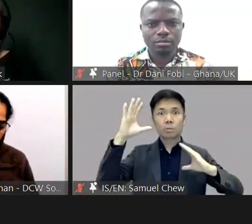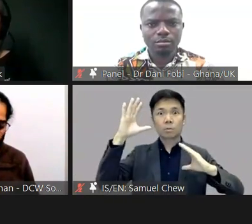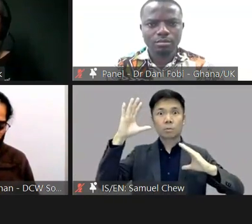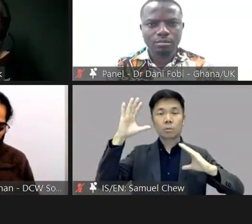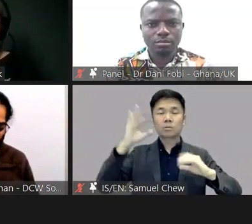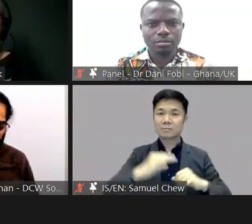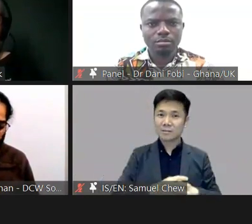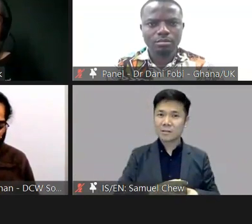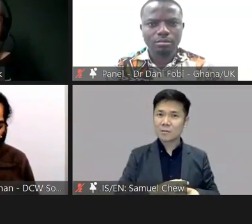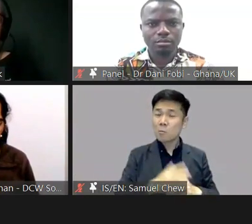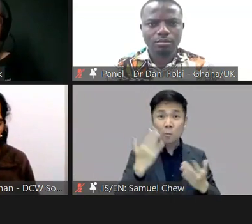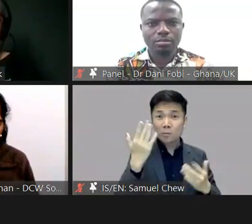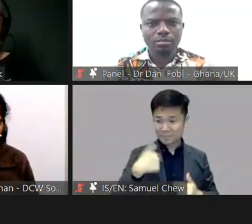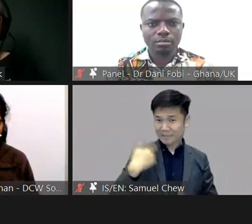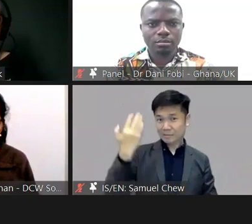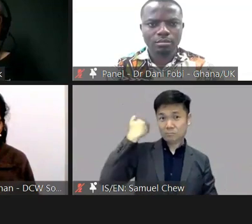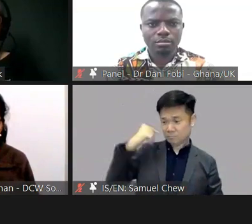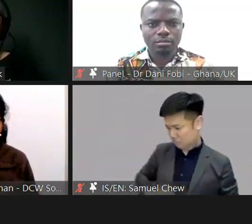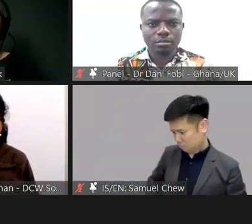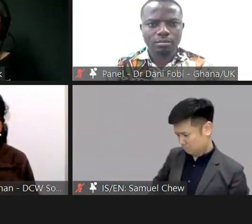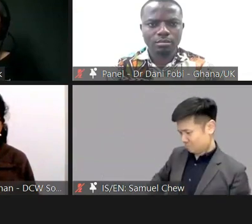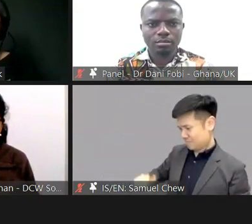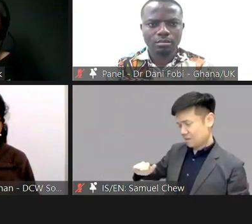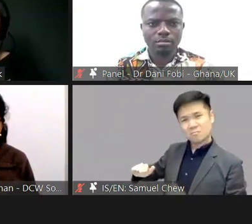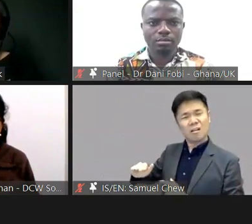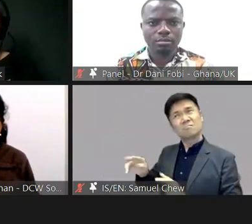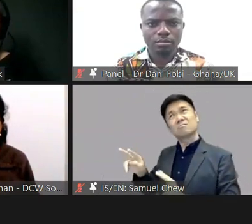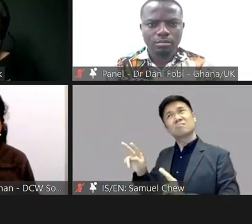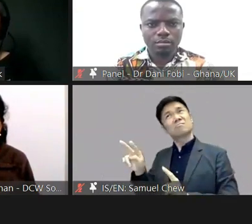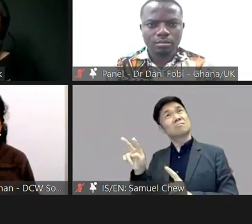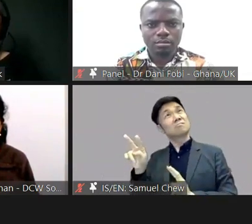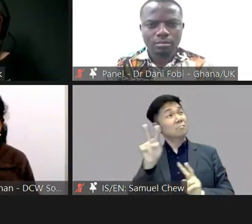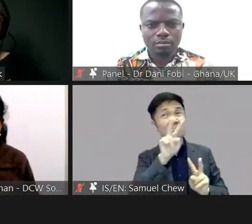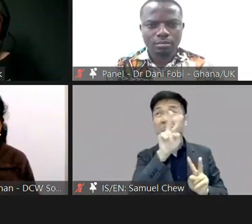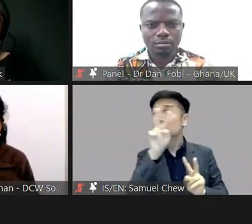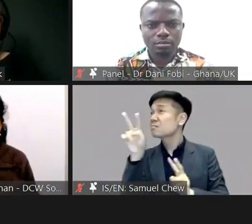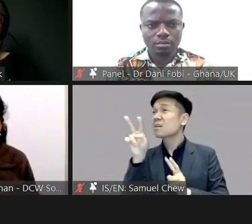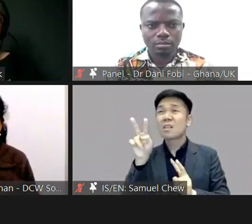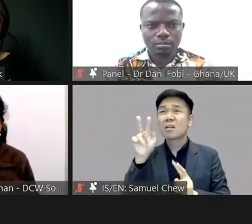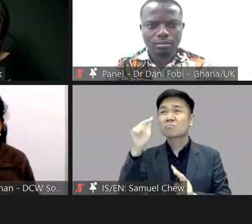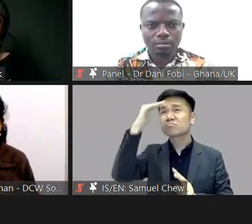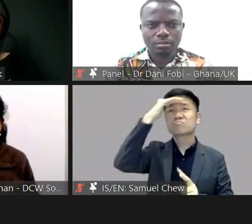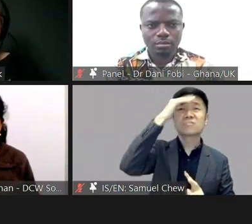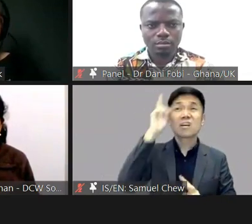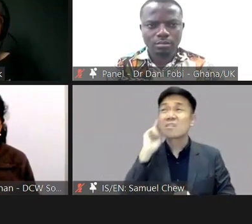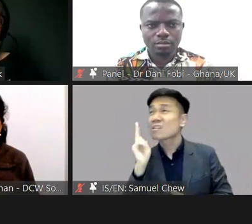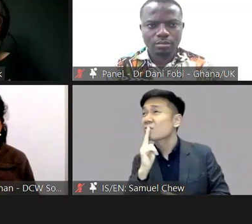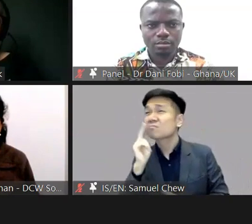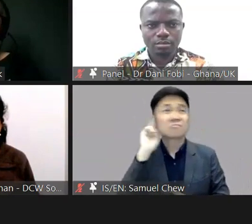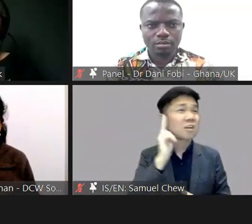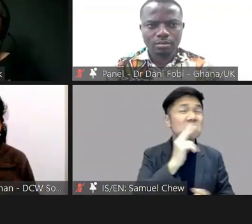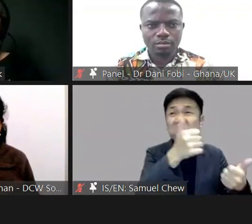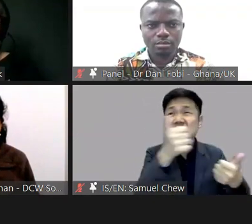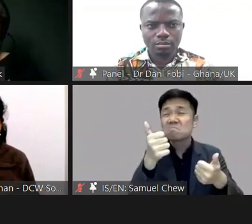successful. So the first 5 years of my life in the school of the deaf, with no interest in education at